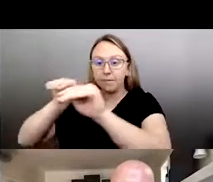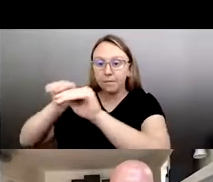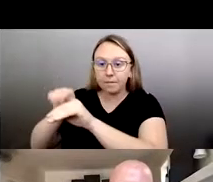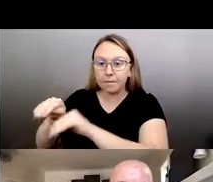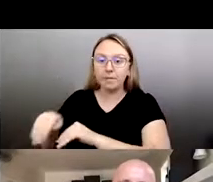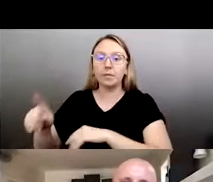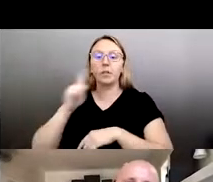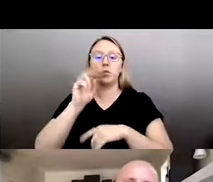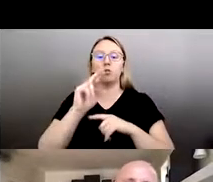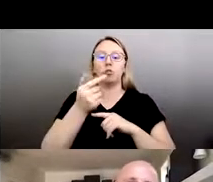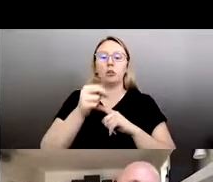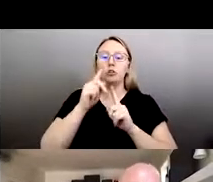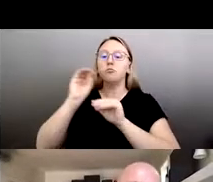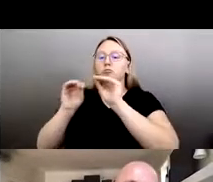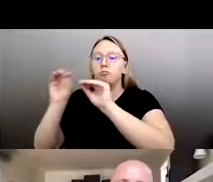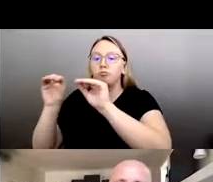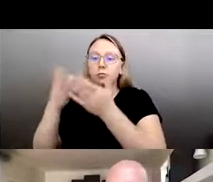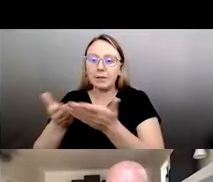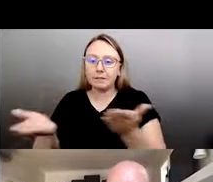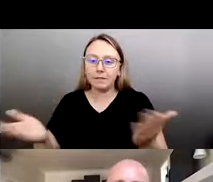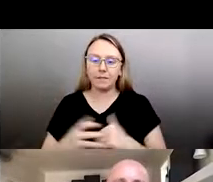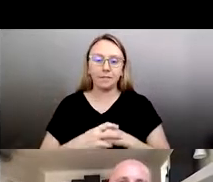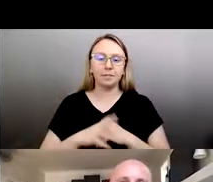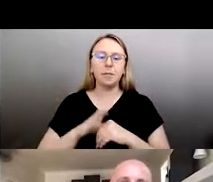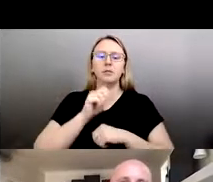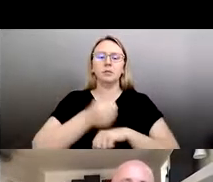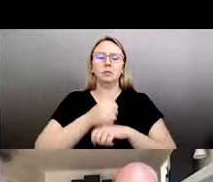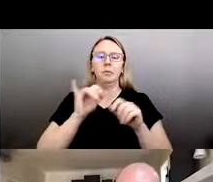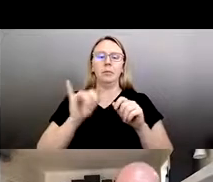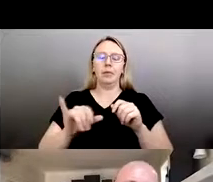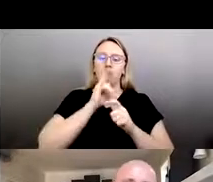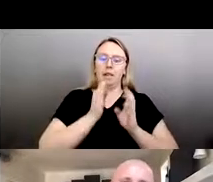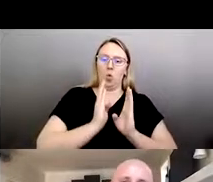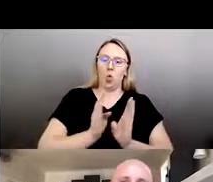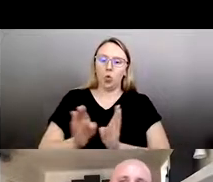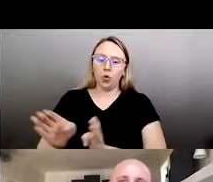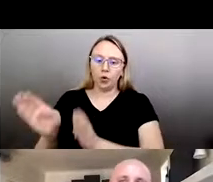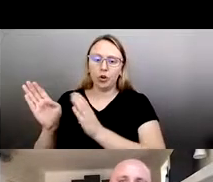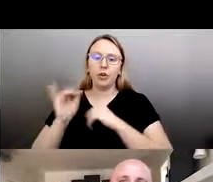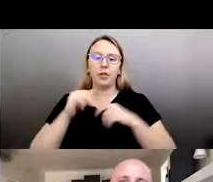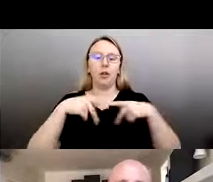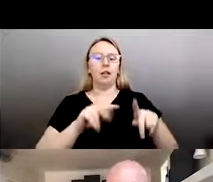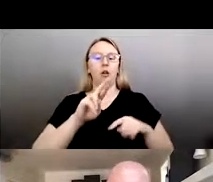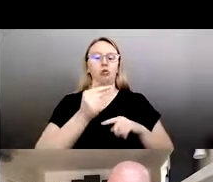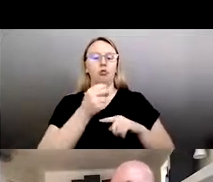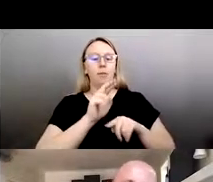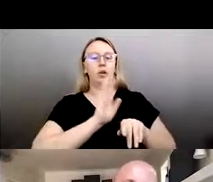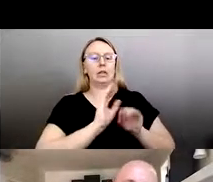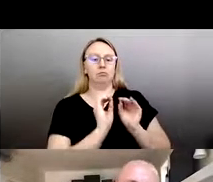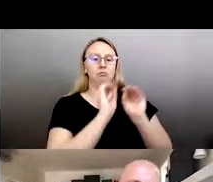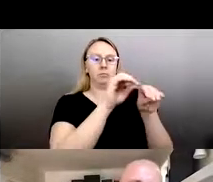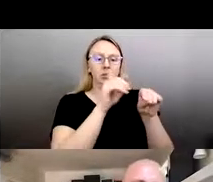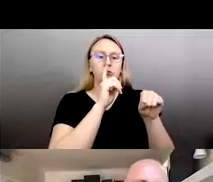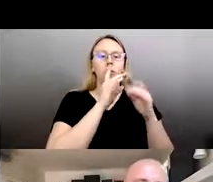on. And he really kind of created a system of order that allowed Roger's maximalist installation methods to kind of work and